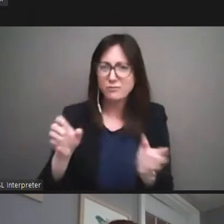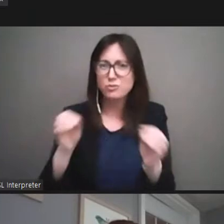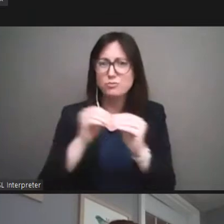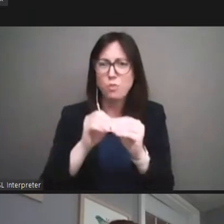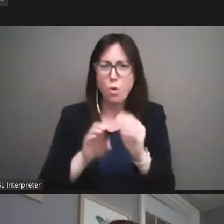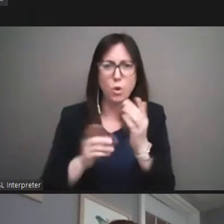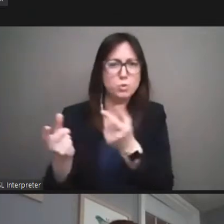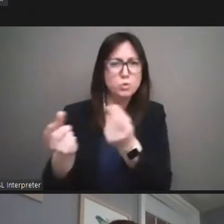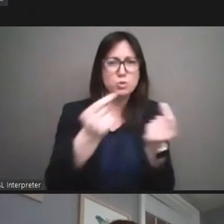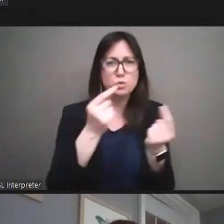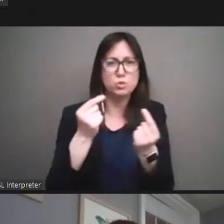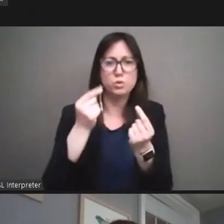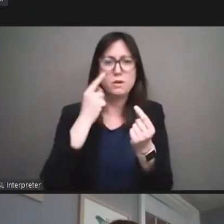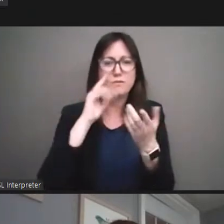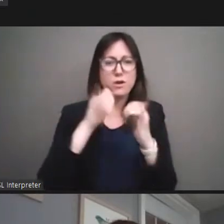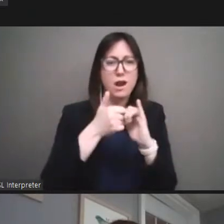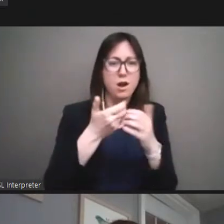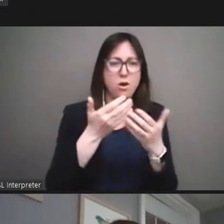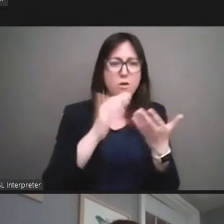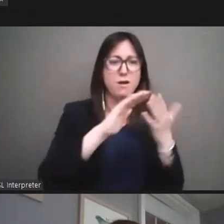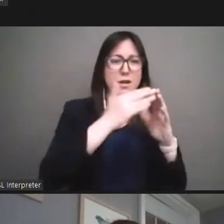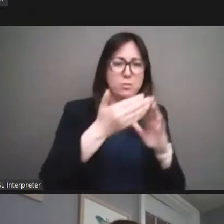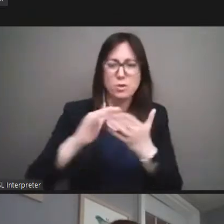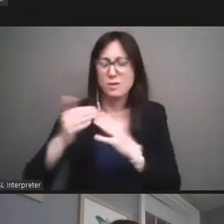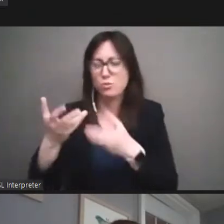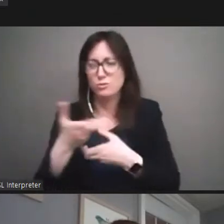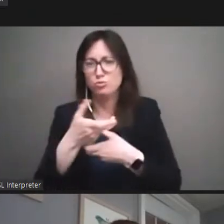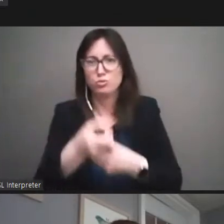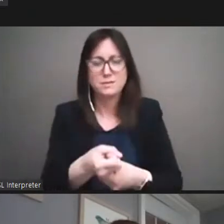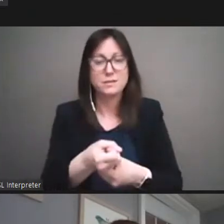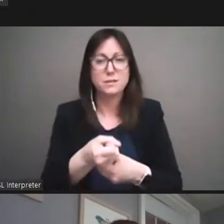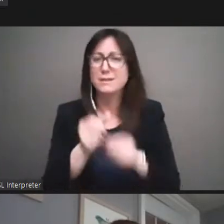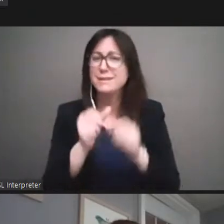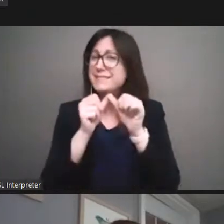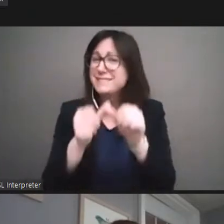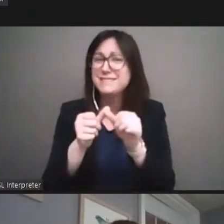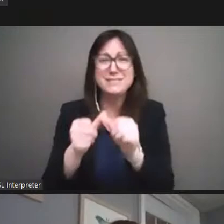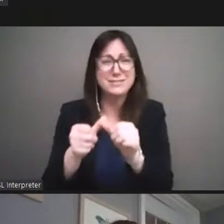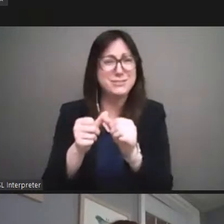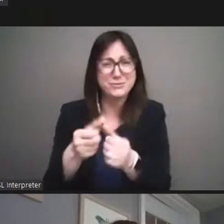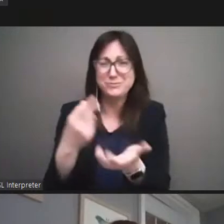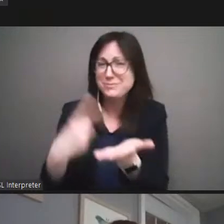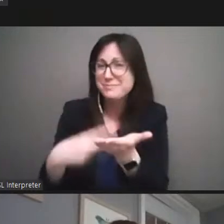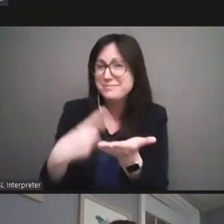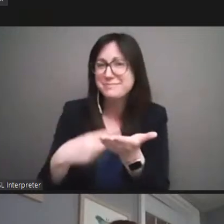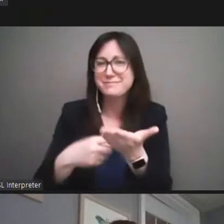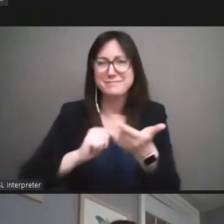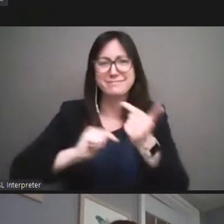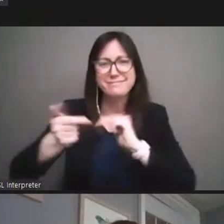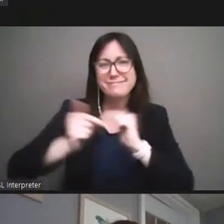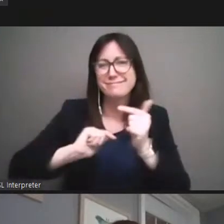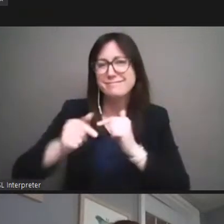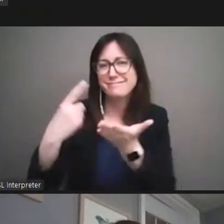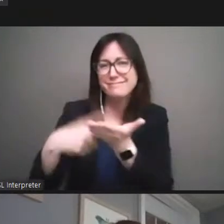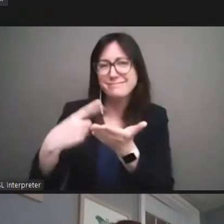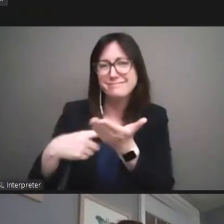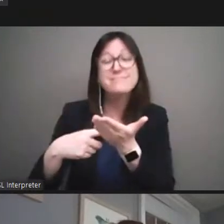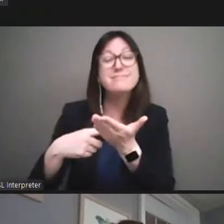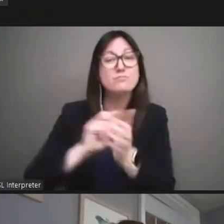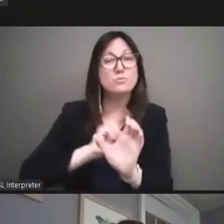trust and strengthening our communities. And so you can keep talking to one another and interacting by joining the Meetup